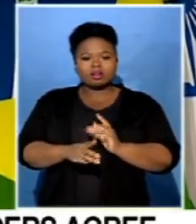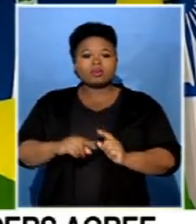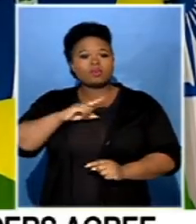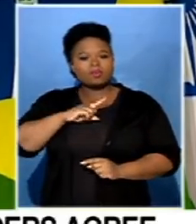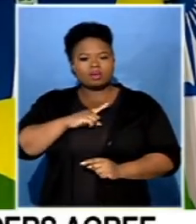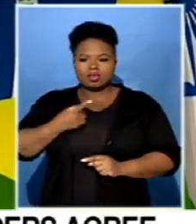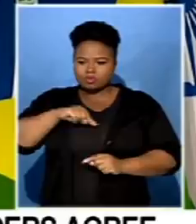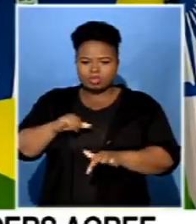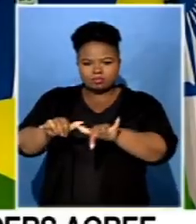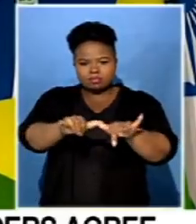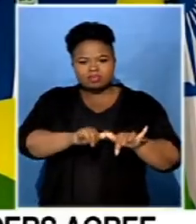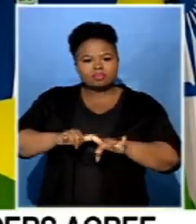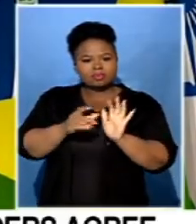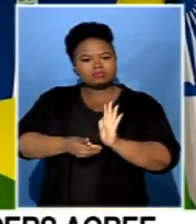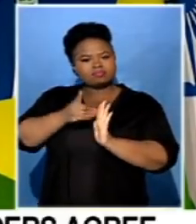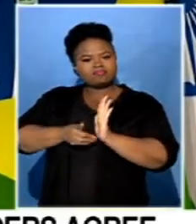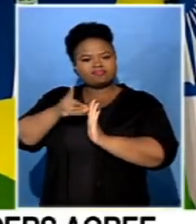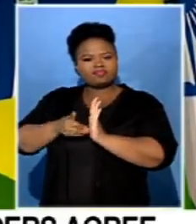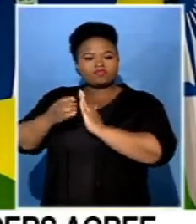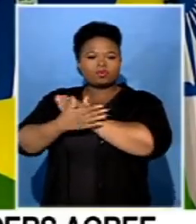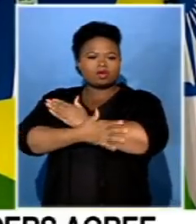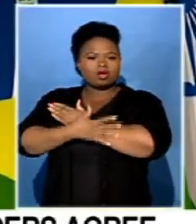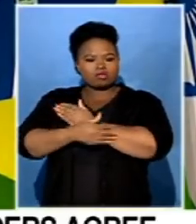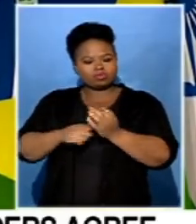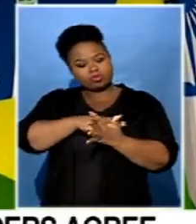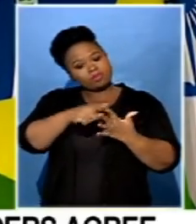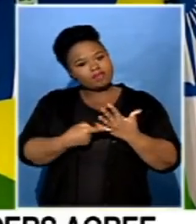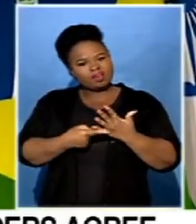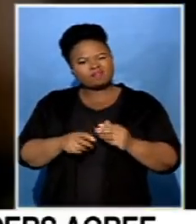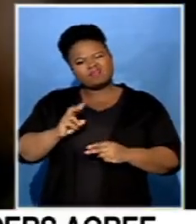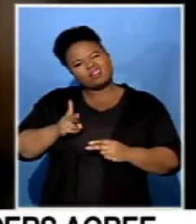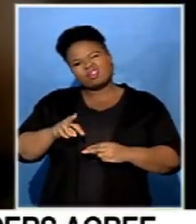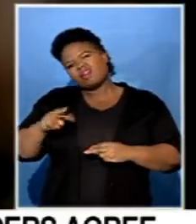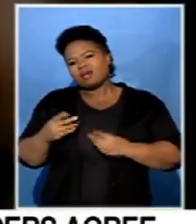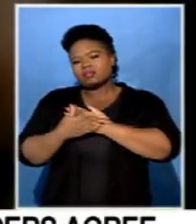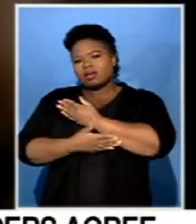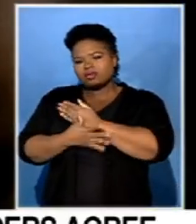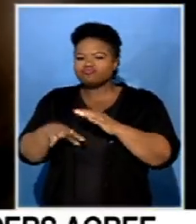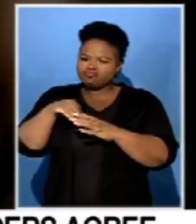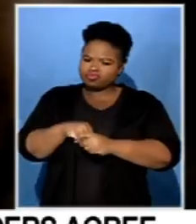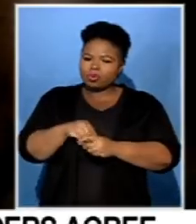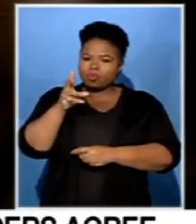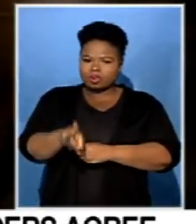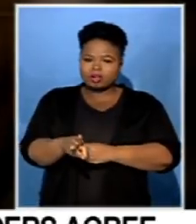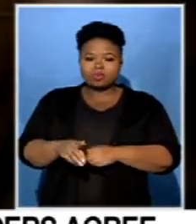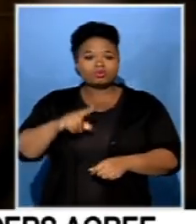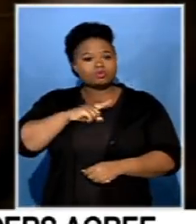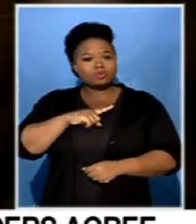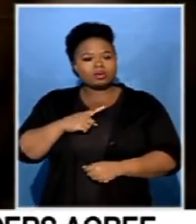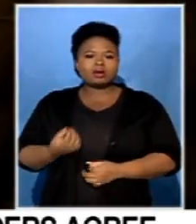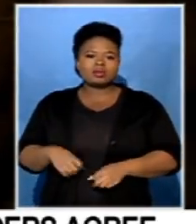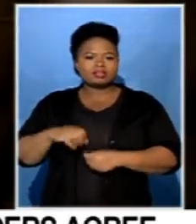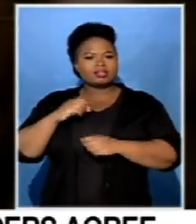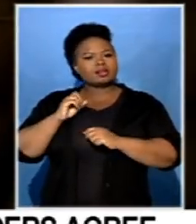promoting common development of BRICS countries and other countries in the world, thus making new advances in the